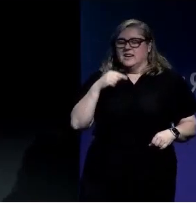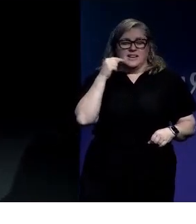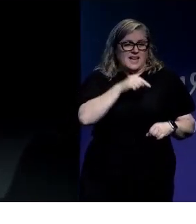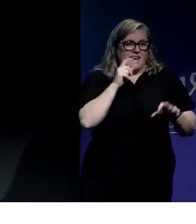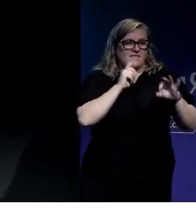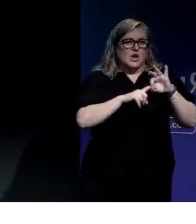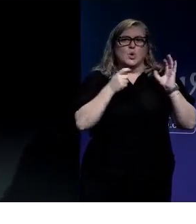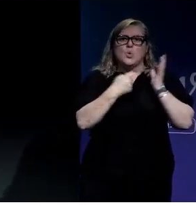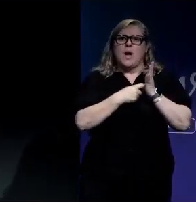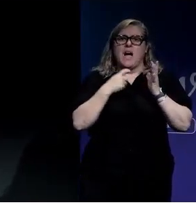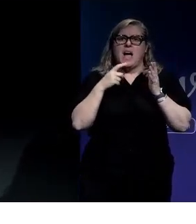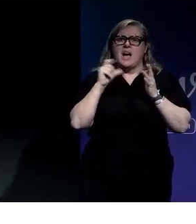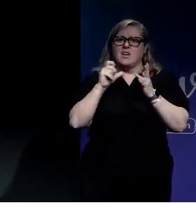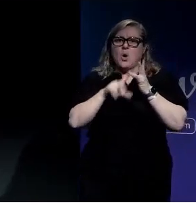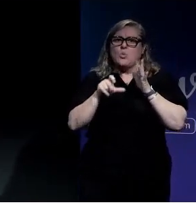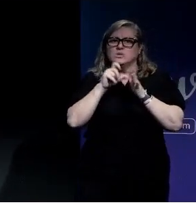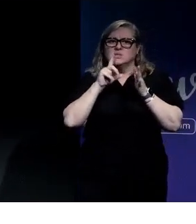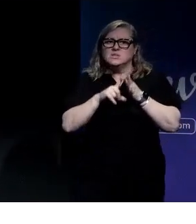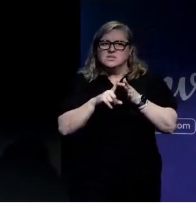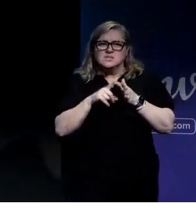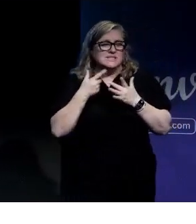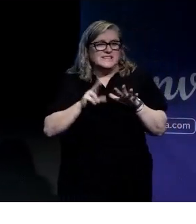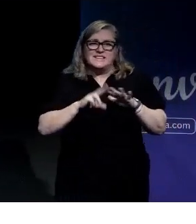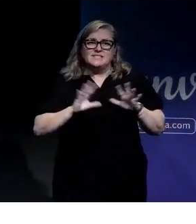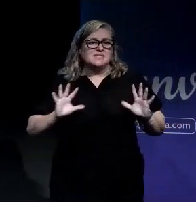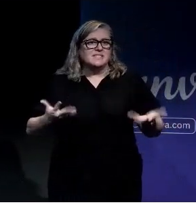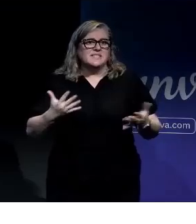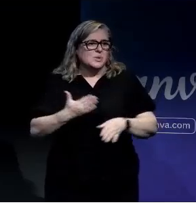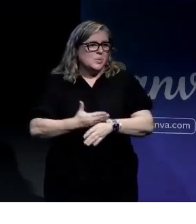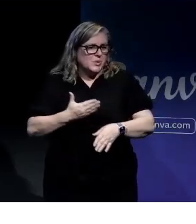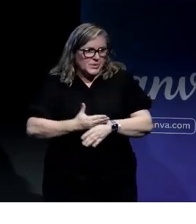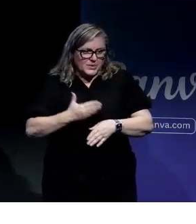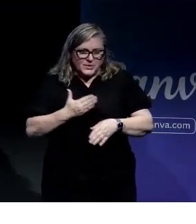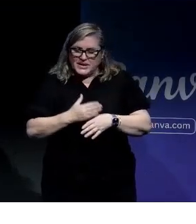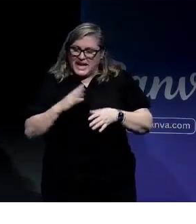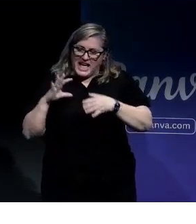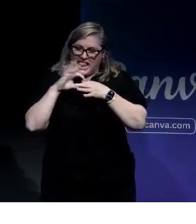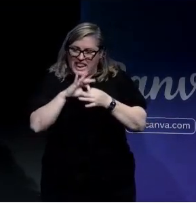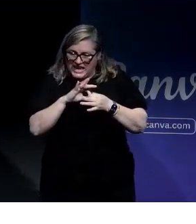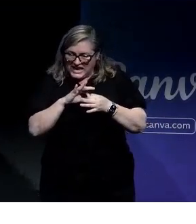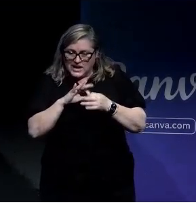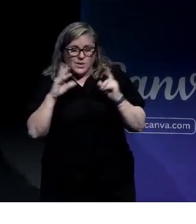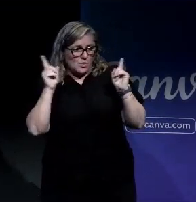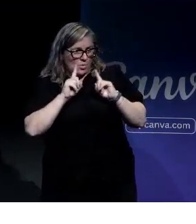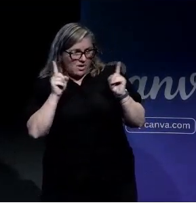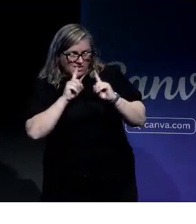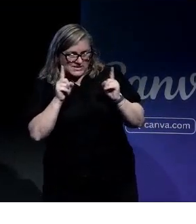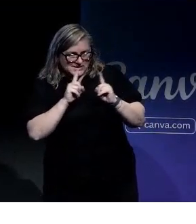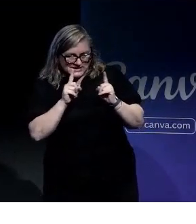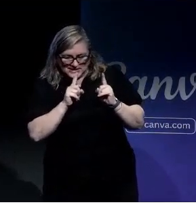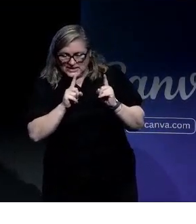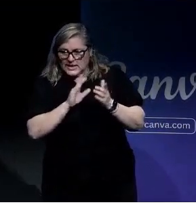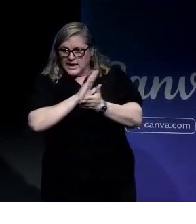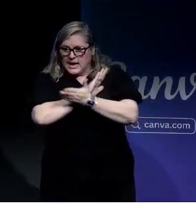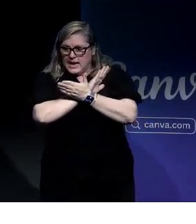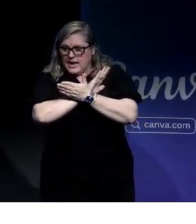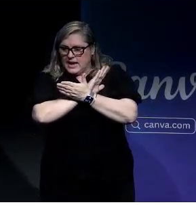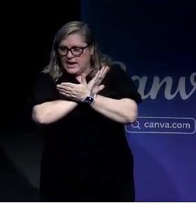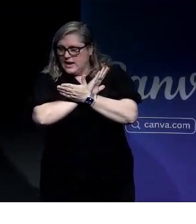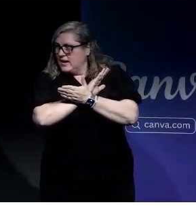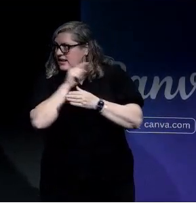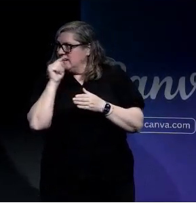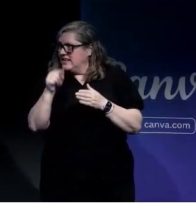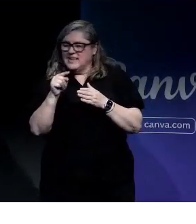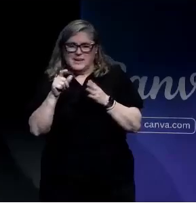QR code, and if that doesn't work for you, the link to the presentation deck, which